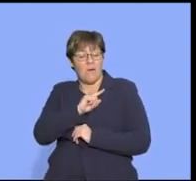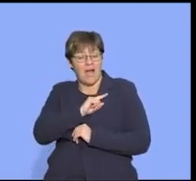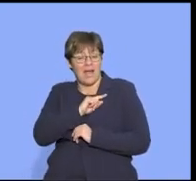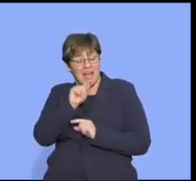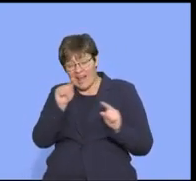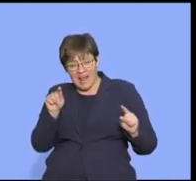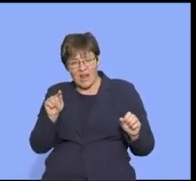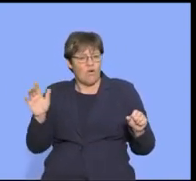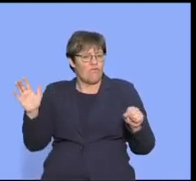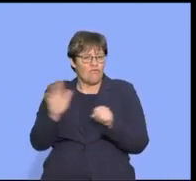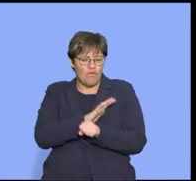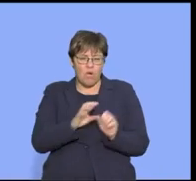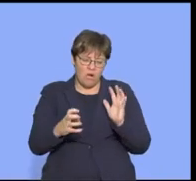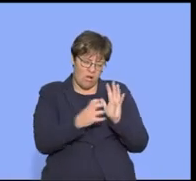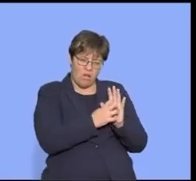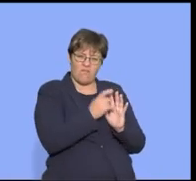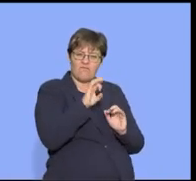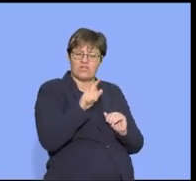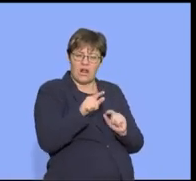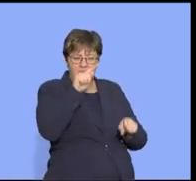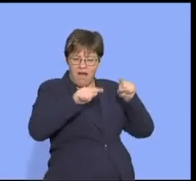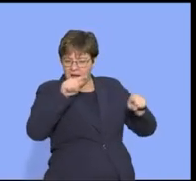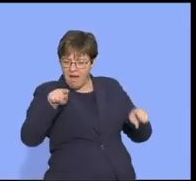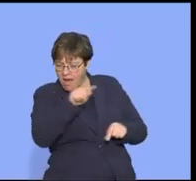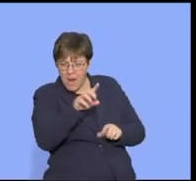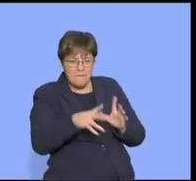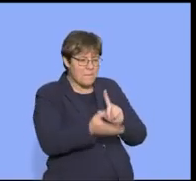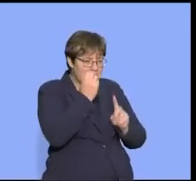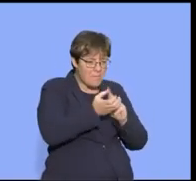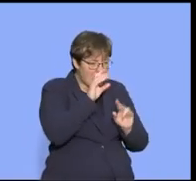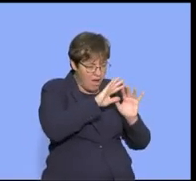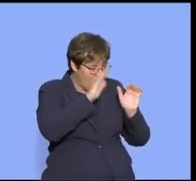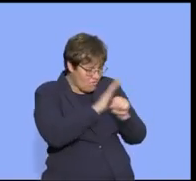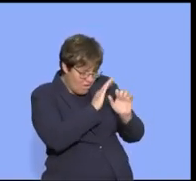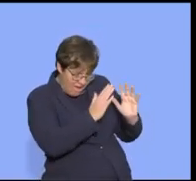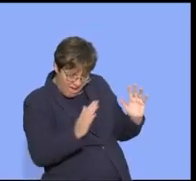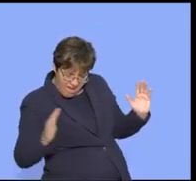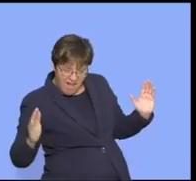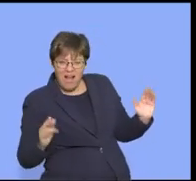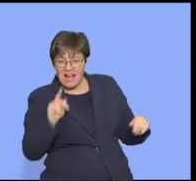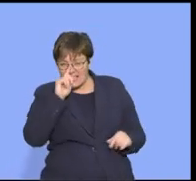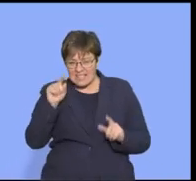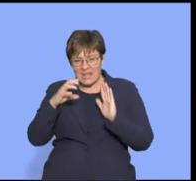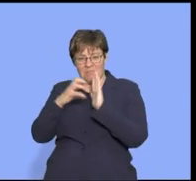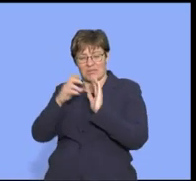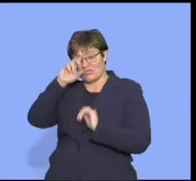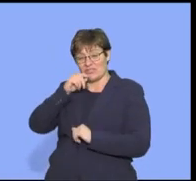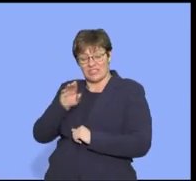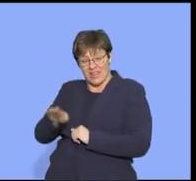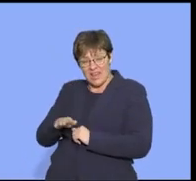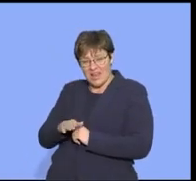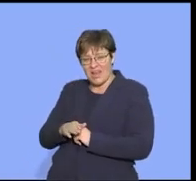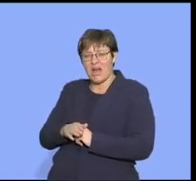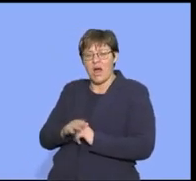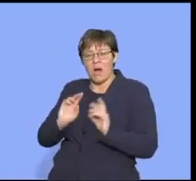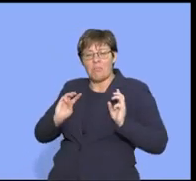because many complete fossil dinosaurs of different types have been found, and as you can see in the picture,